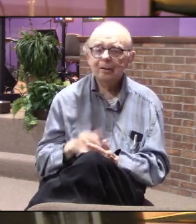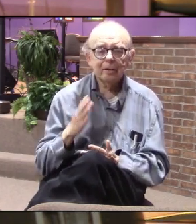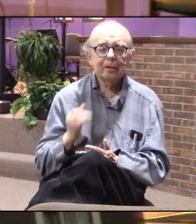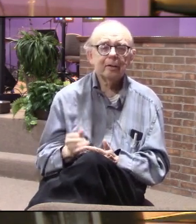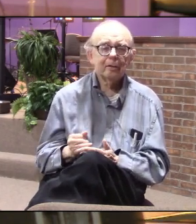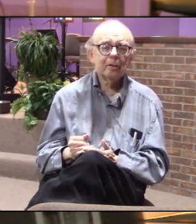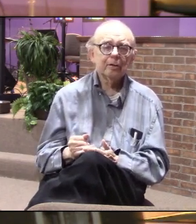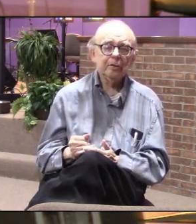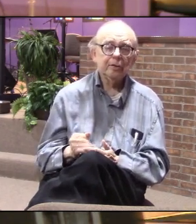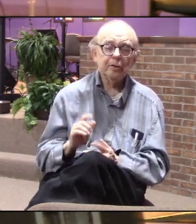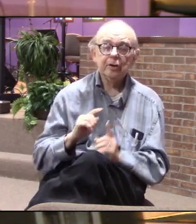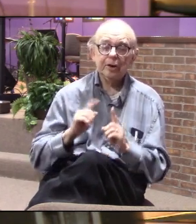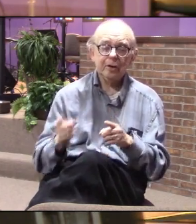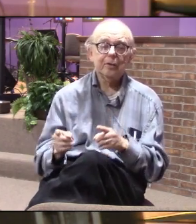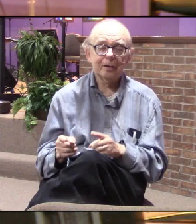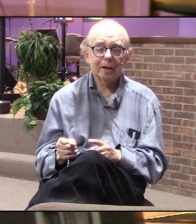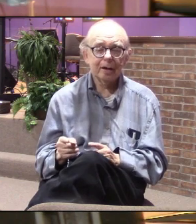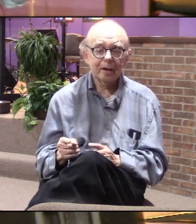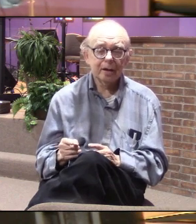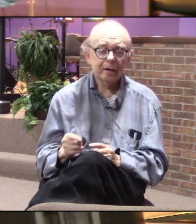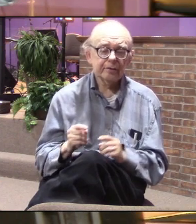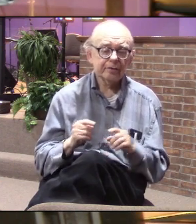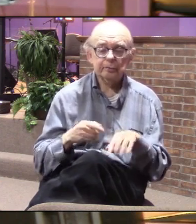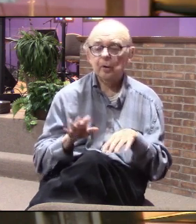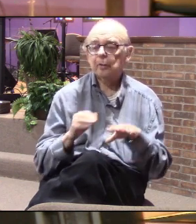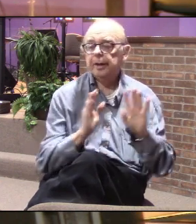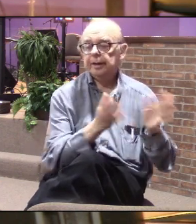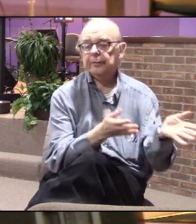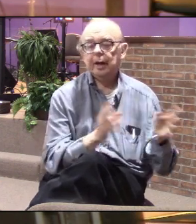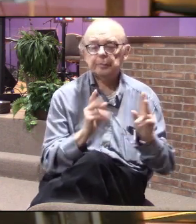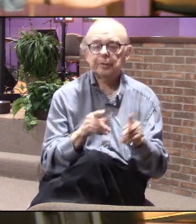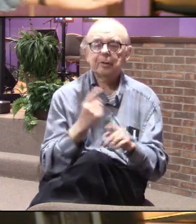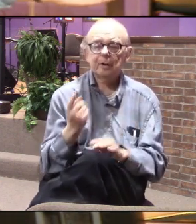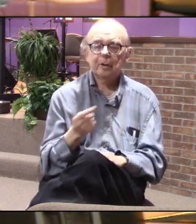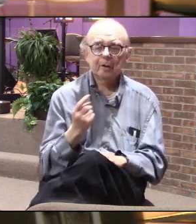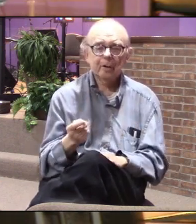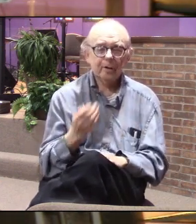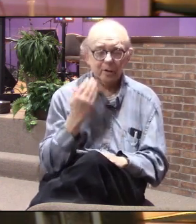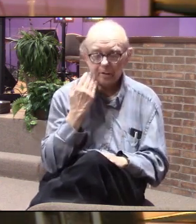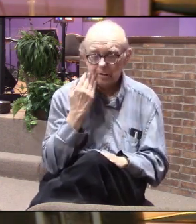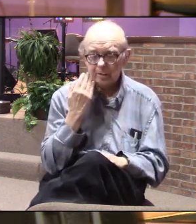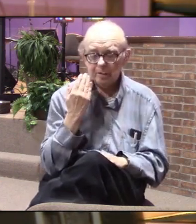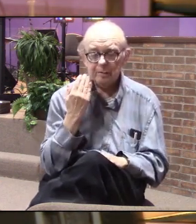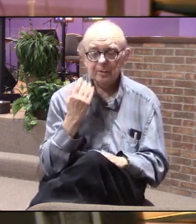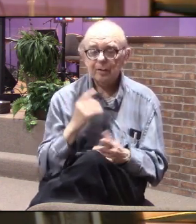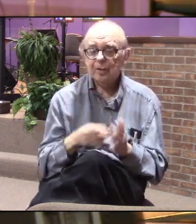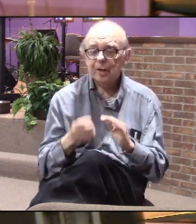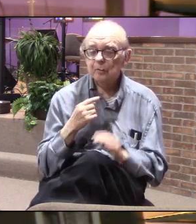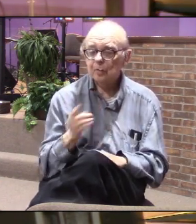Because that's where you're going. And then just walk away. They won't know what to say.